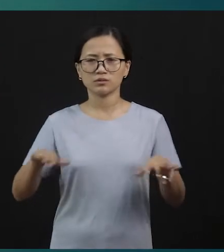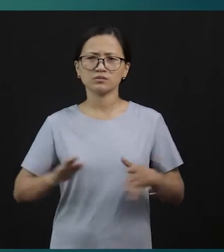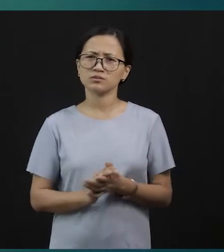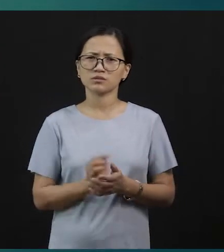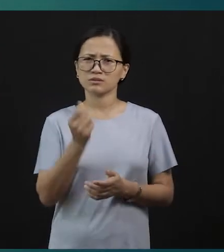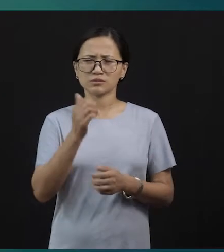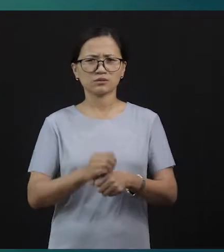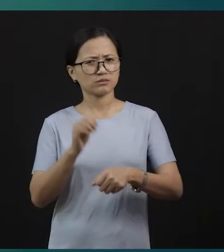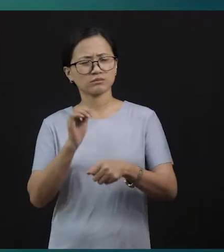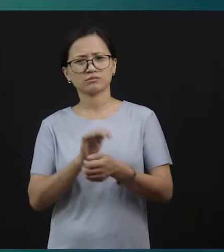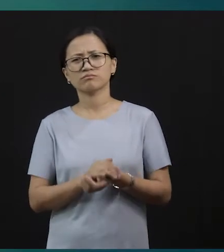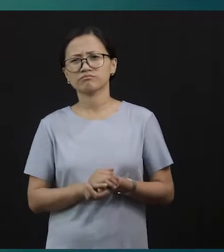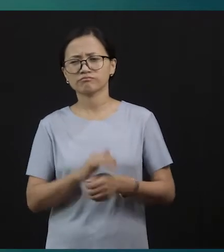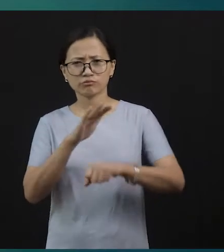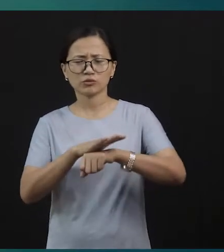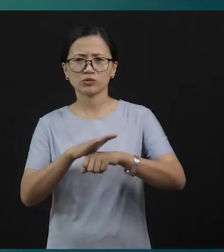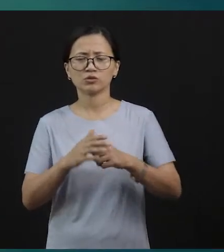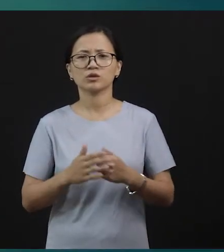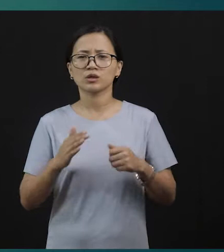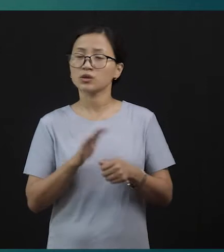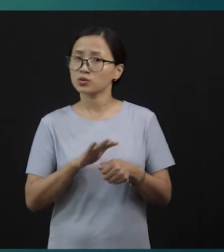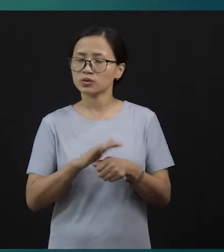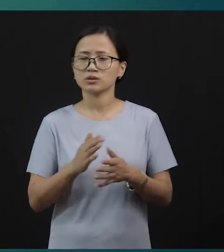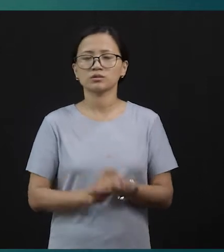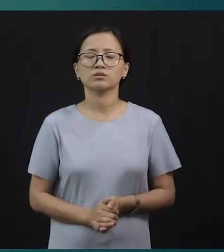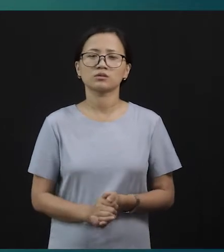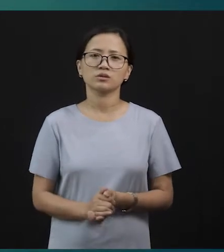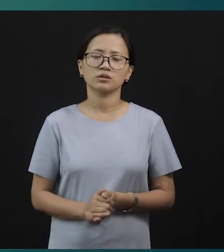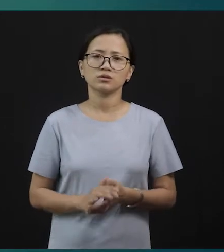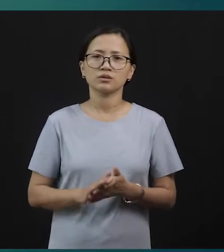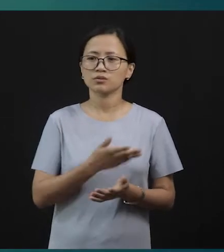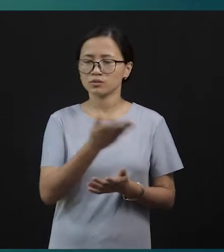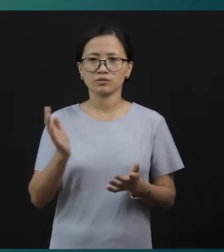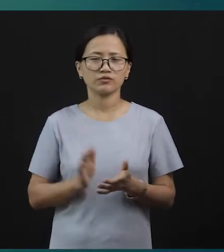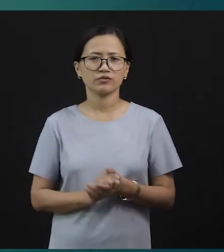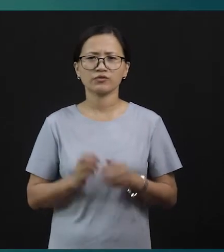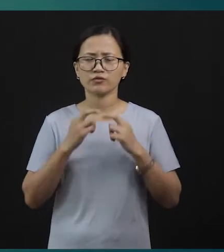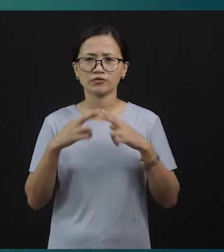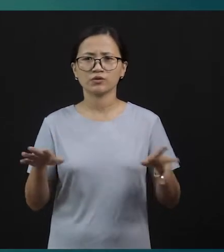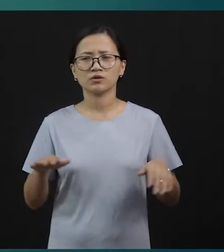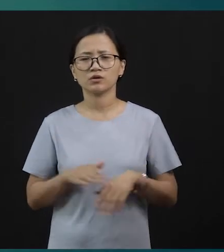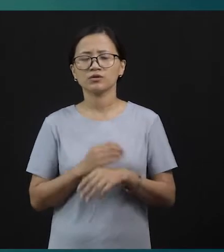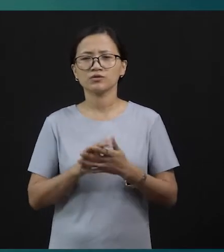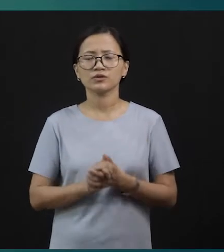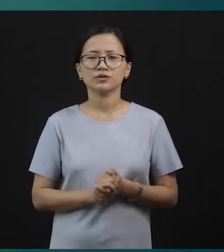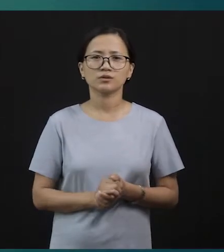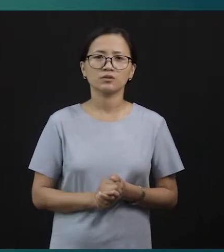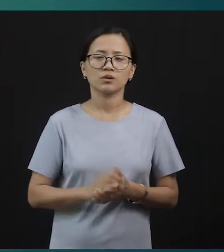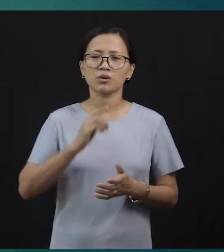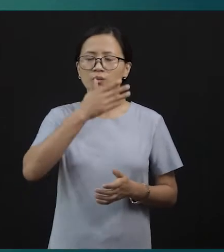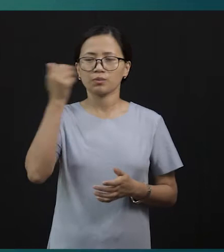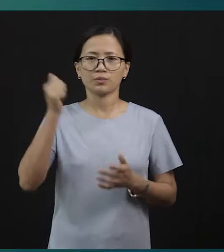naughty, but whenever teacher says something, I'm sure you want to do that again because you know that your teachers are telling you what is going to